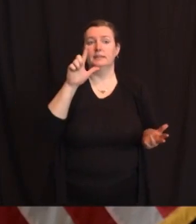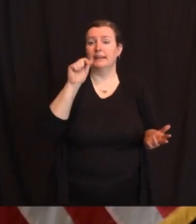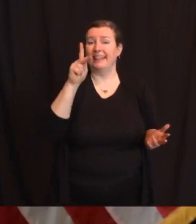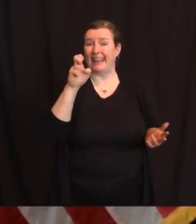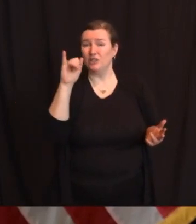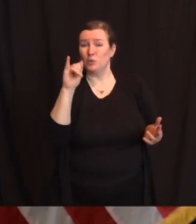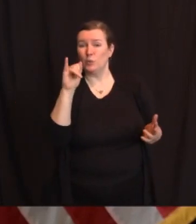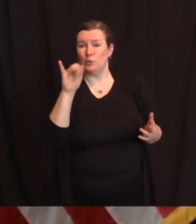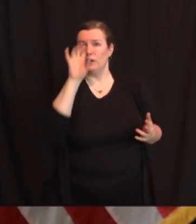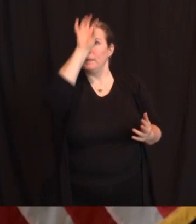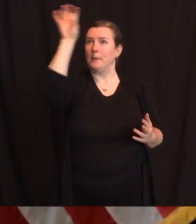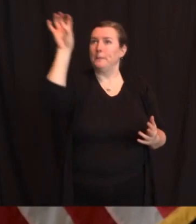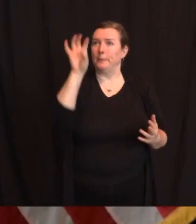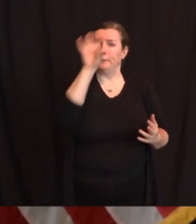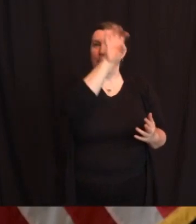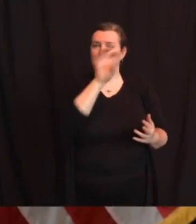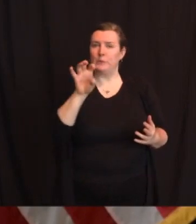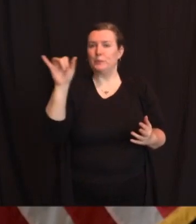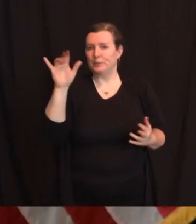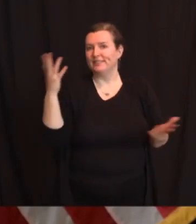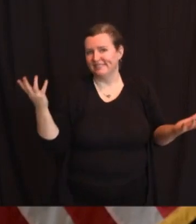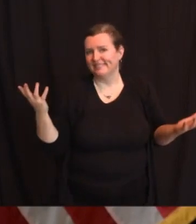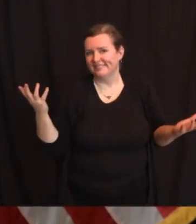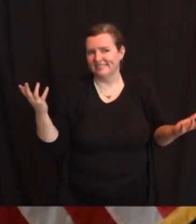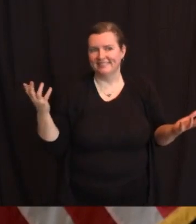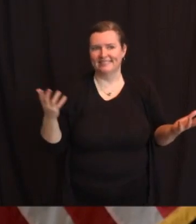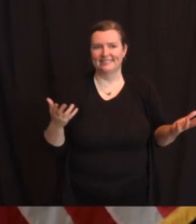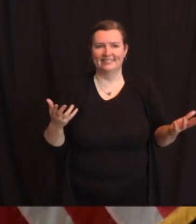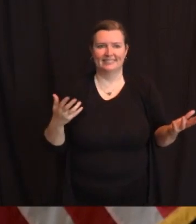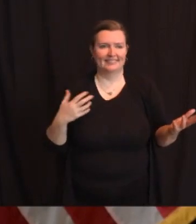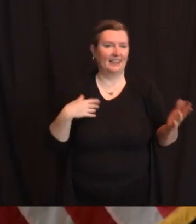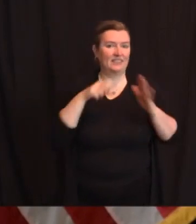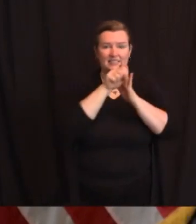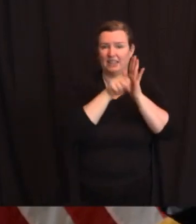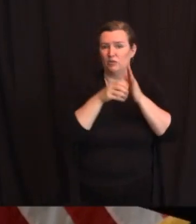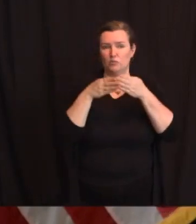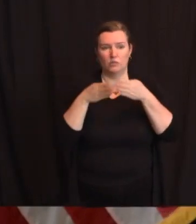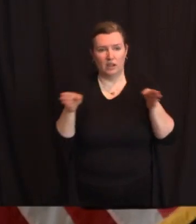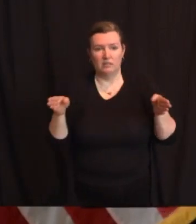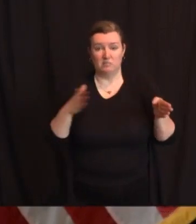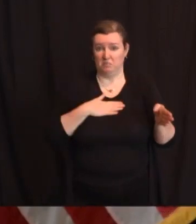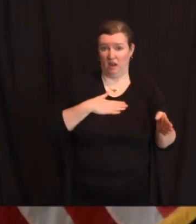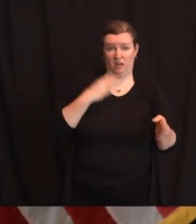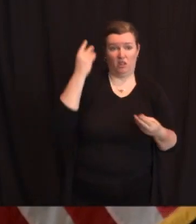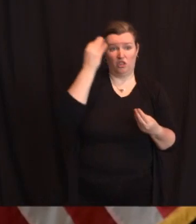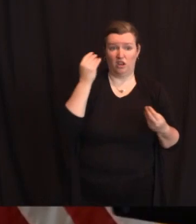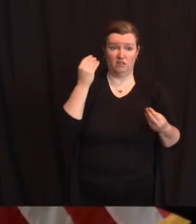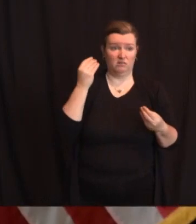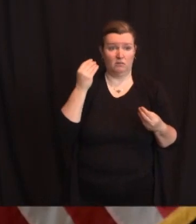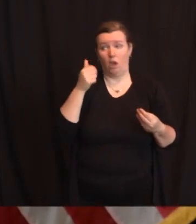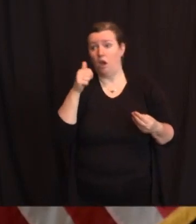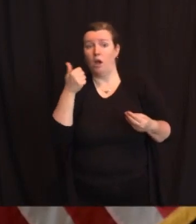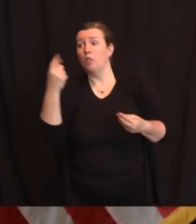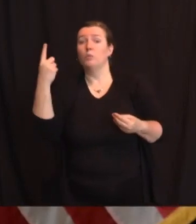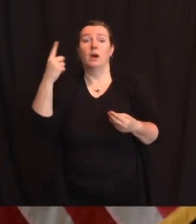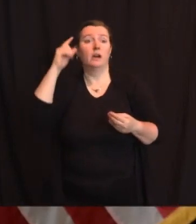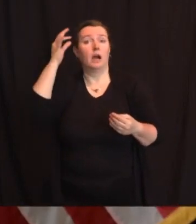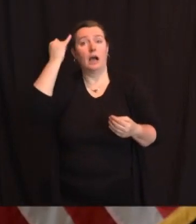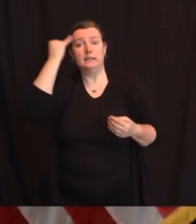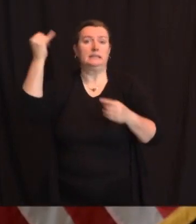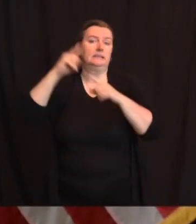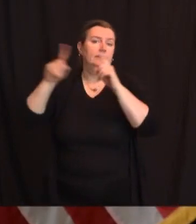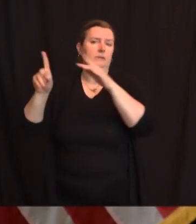well. But I think it's statewide, Elise, until further notice. But at the same time, unless you see this differently,